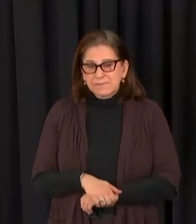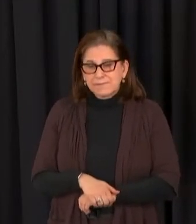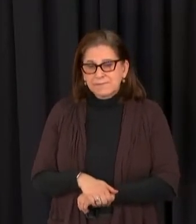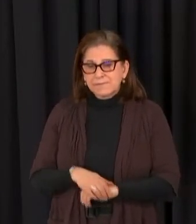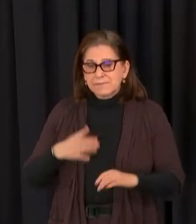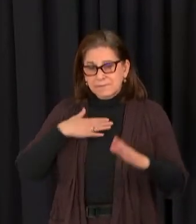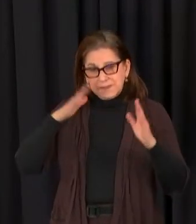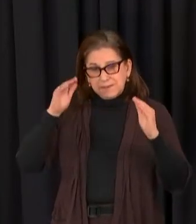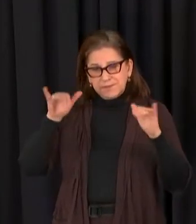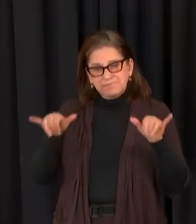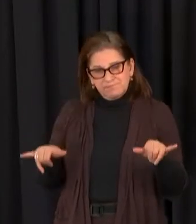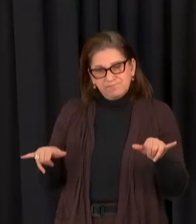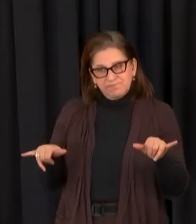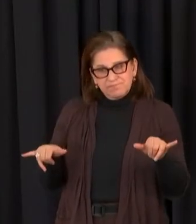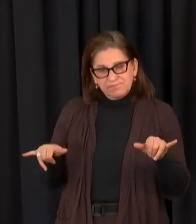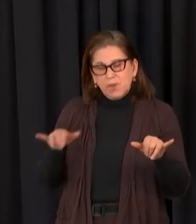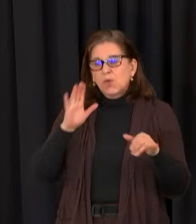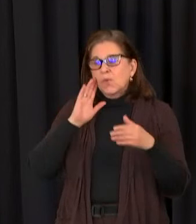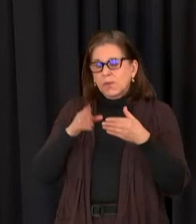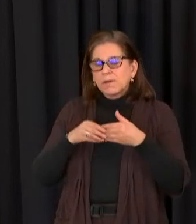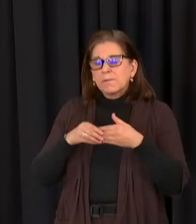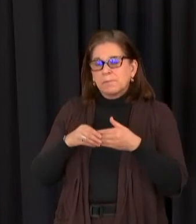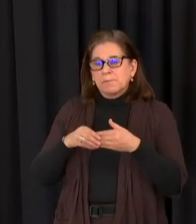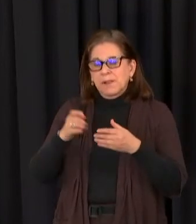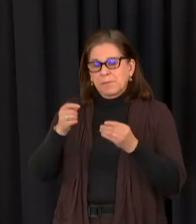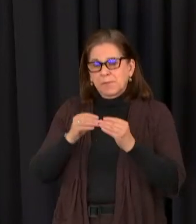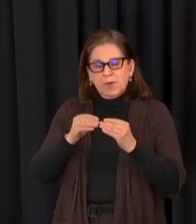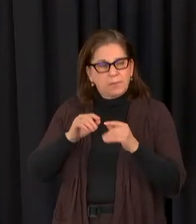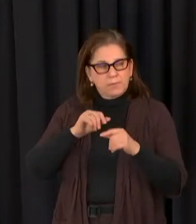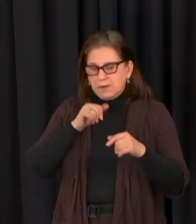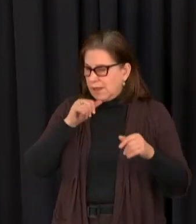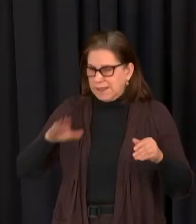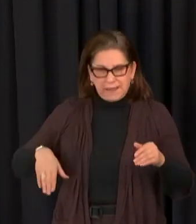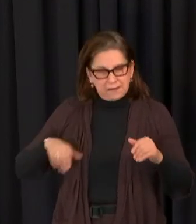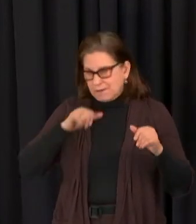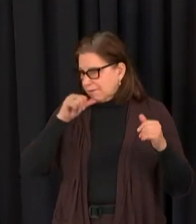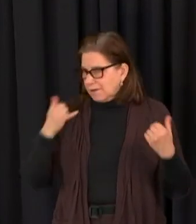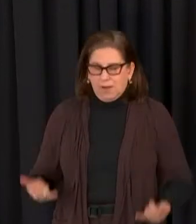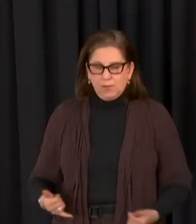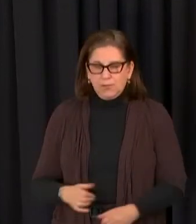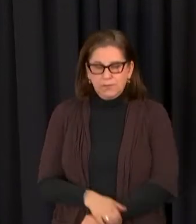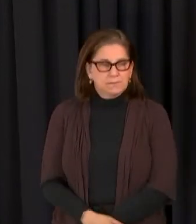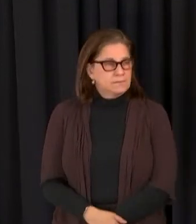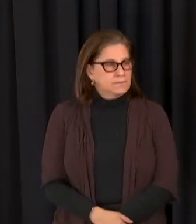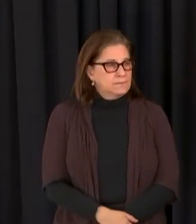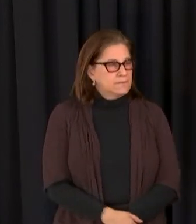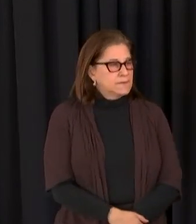is that we'll have some loosening now and even more later.